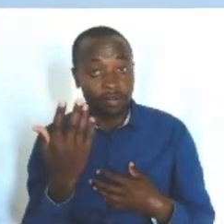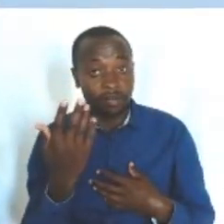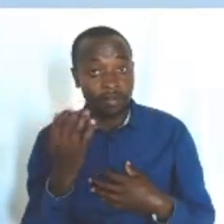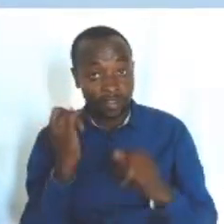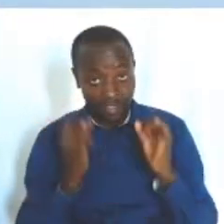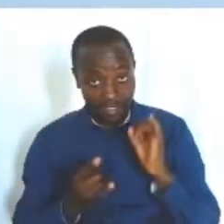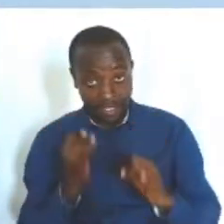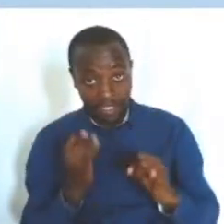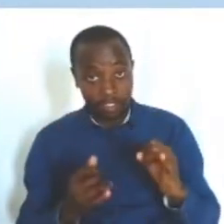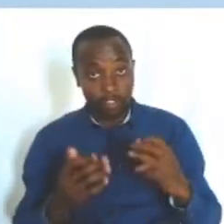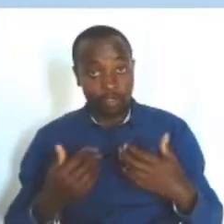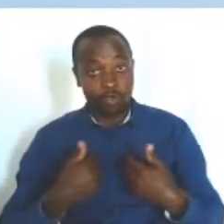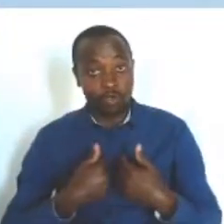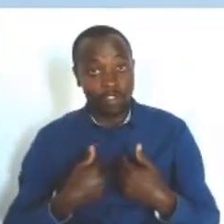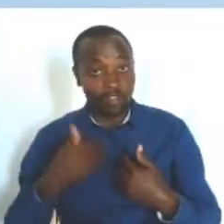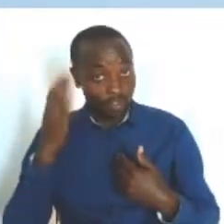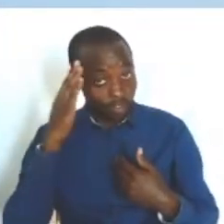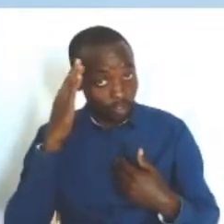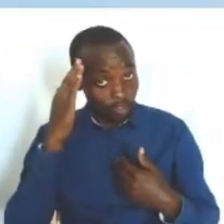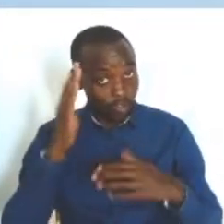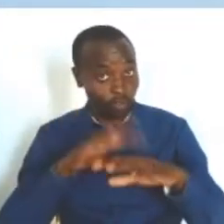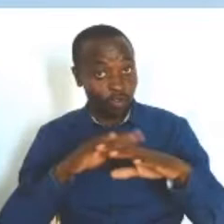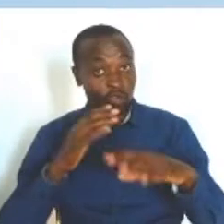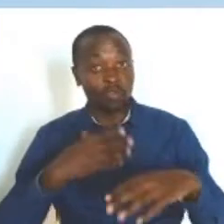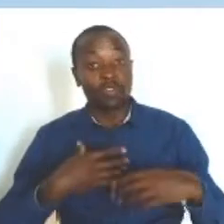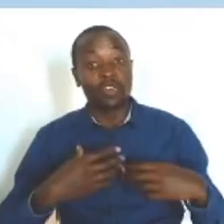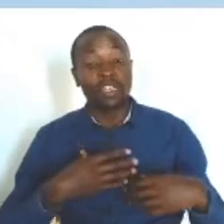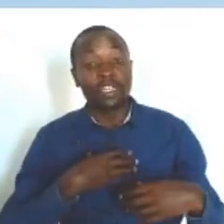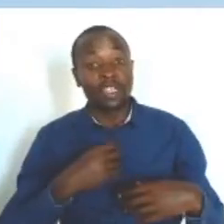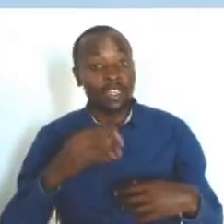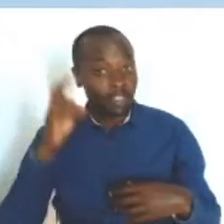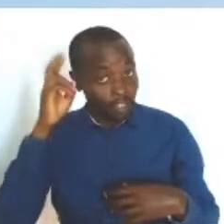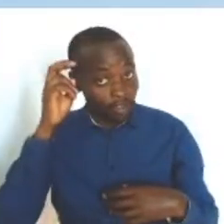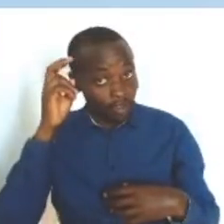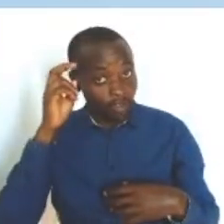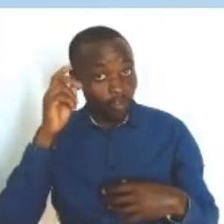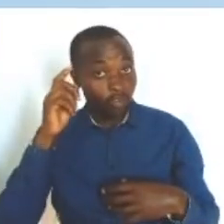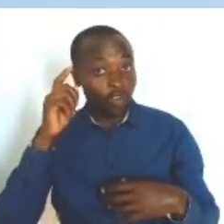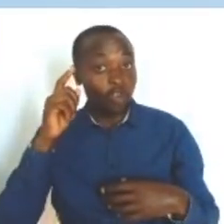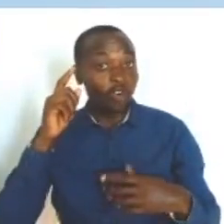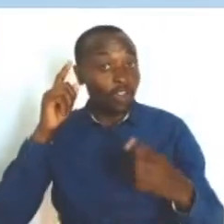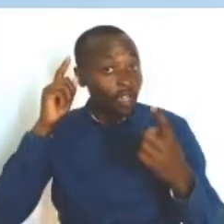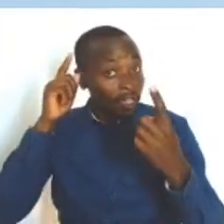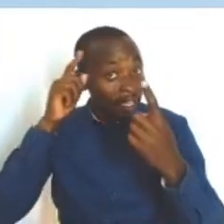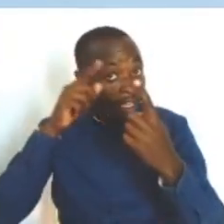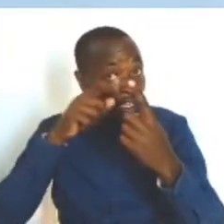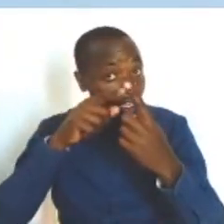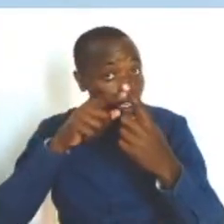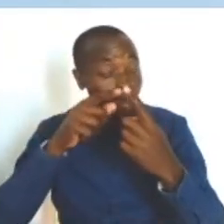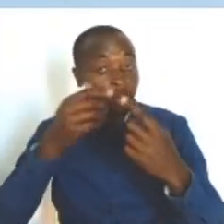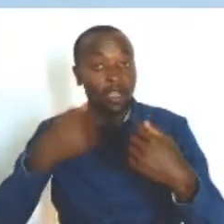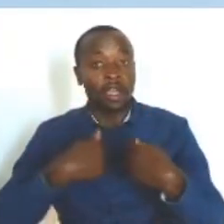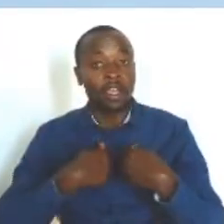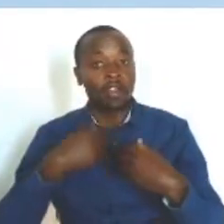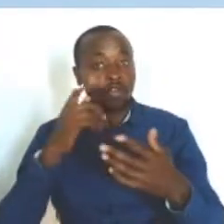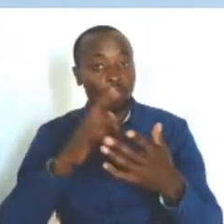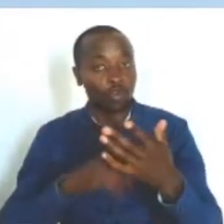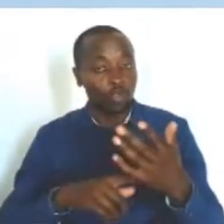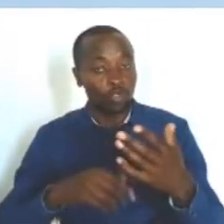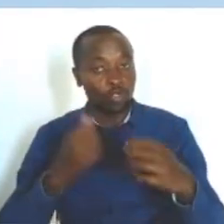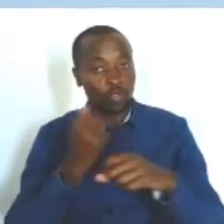just to have the knowledge of good and evil. But what he was aiming for is to make the